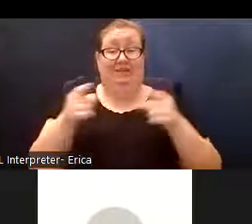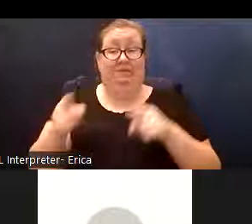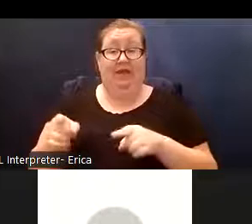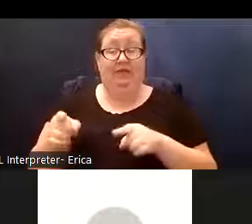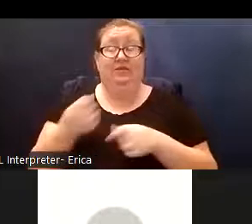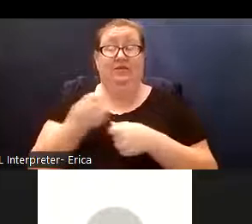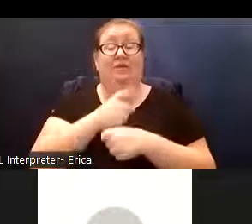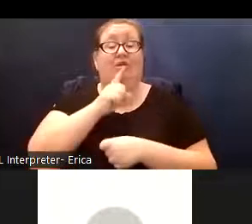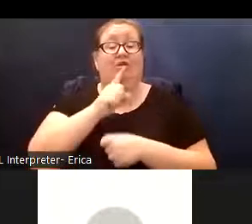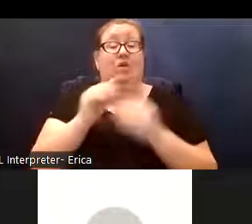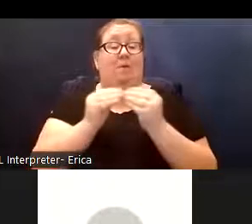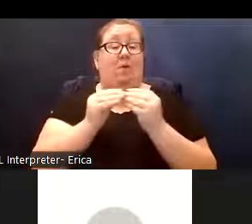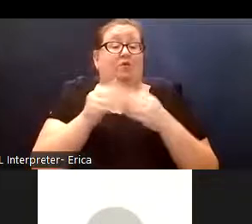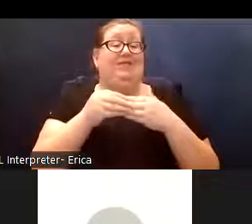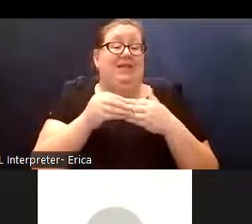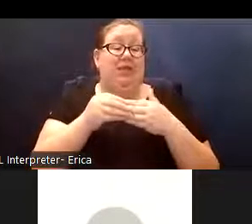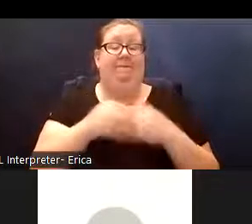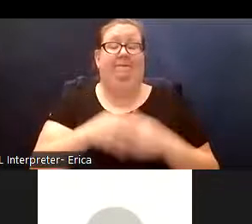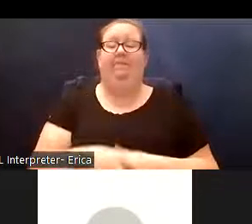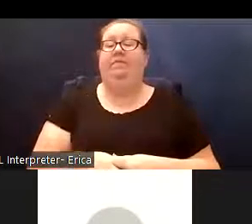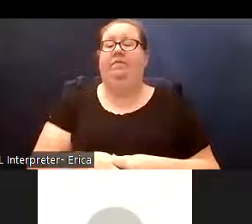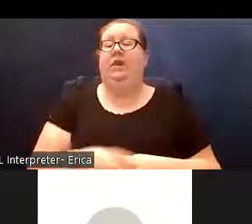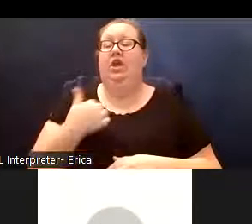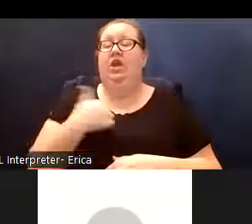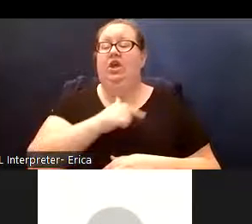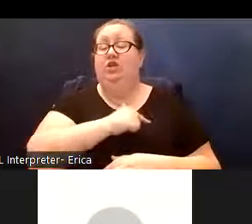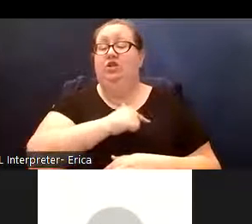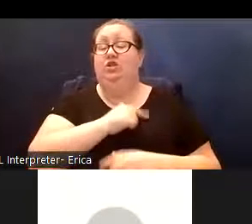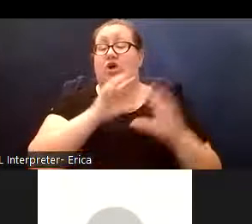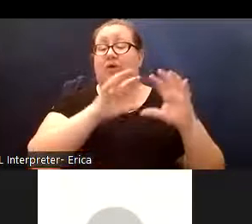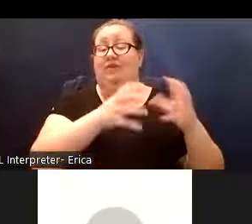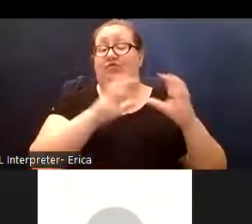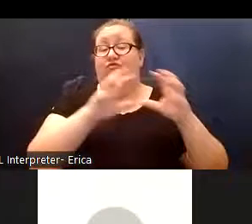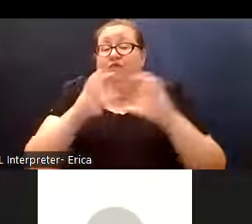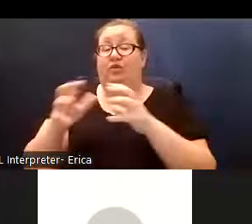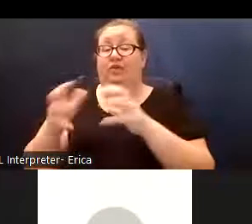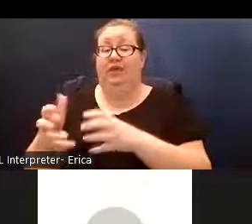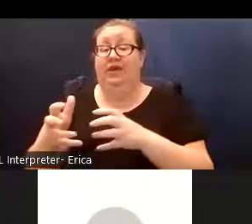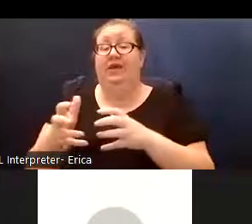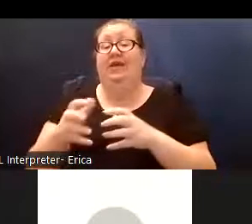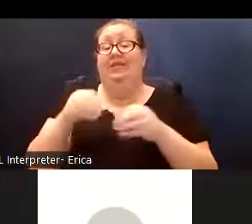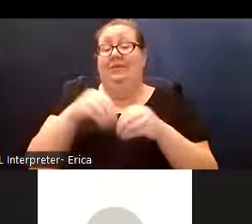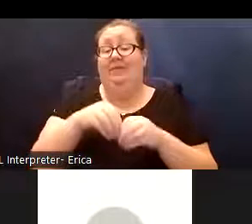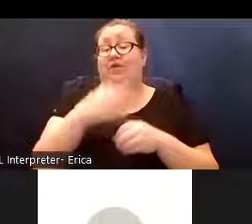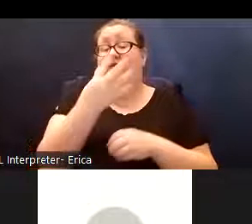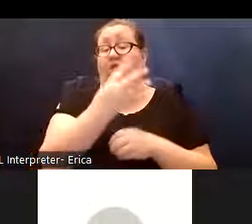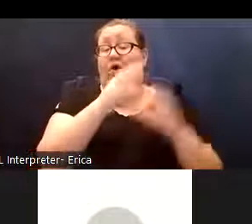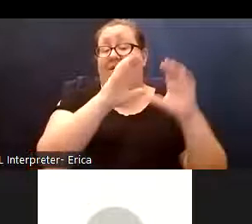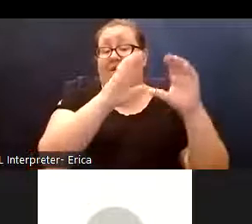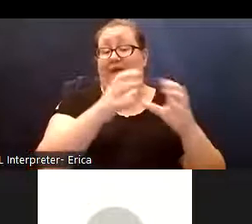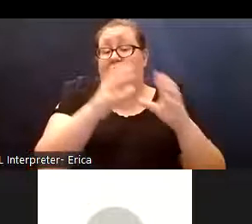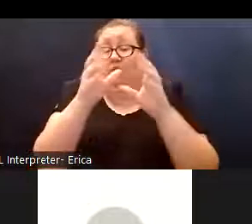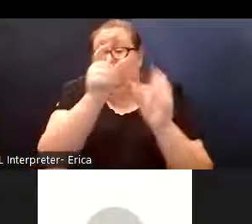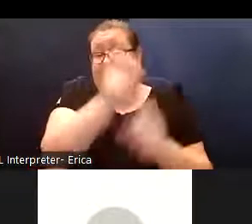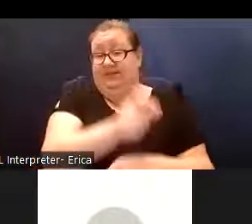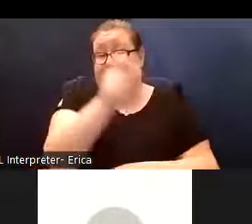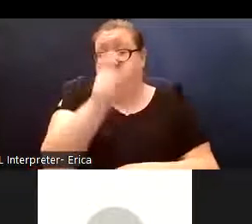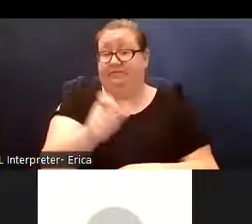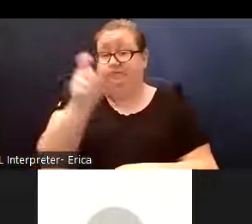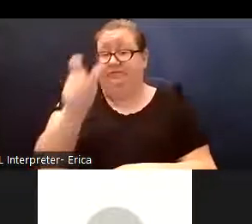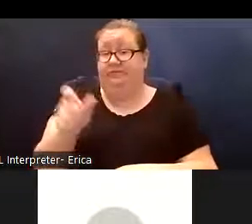more resilient. So we've grouped our non-physical solutions into the 4 categories. Natalie went over